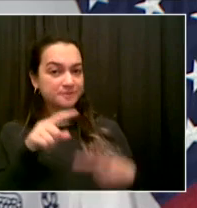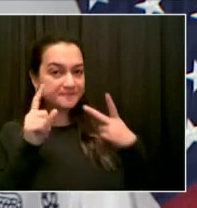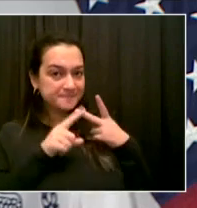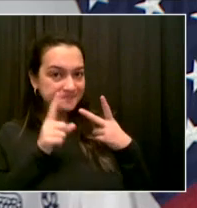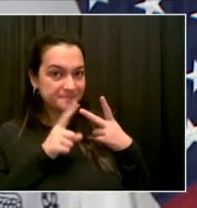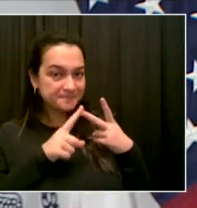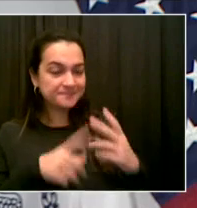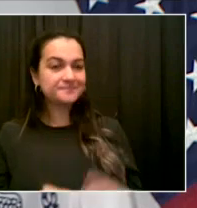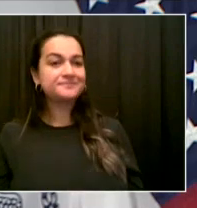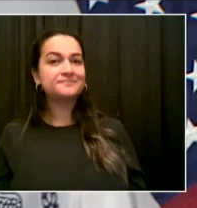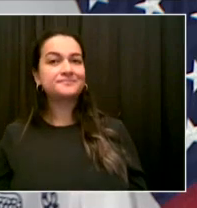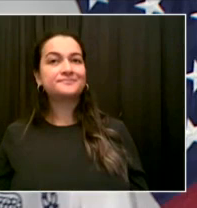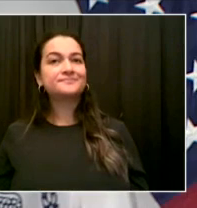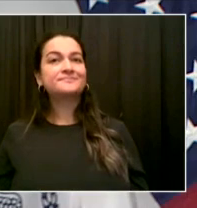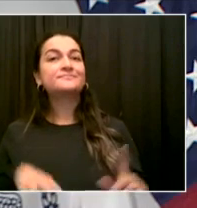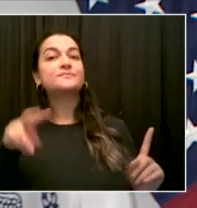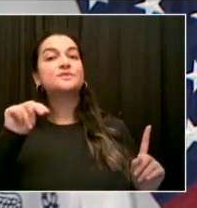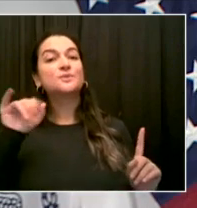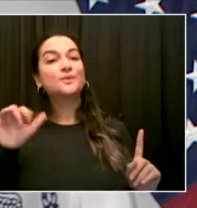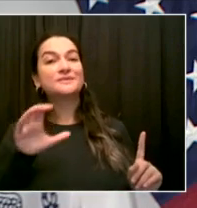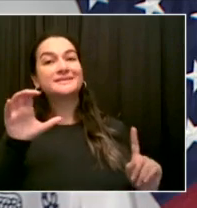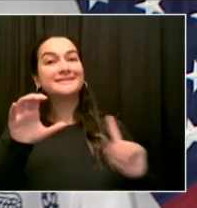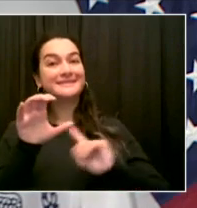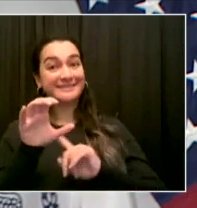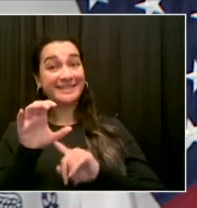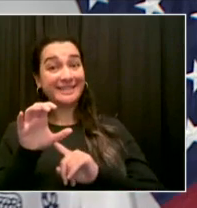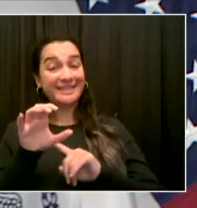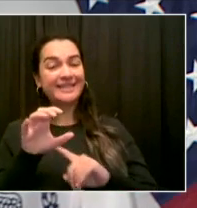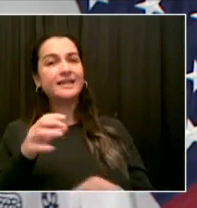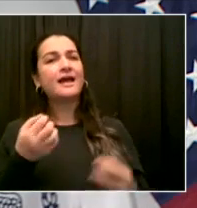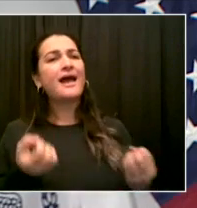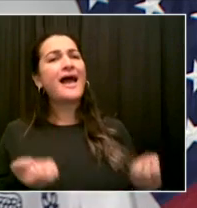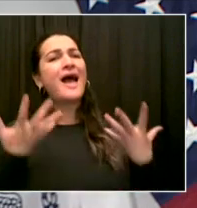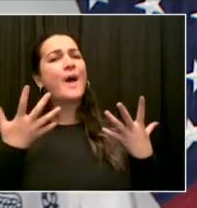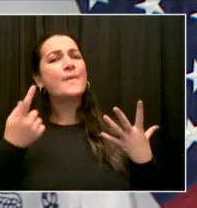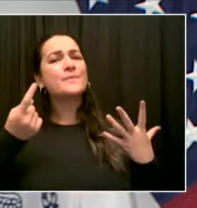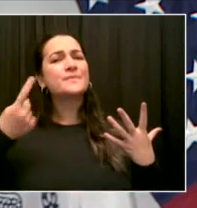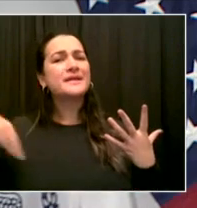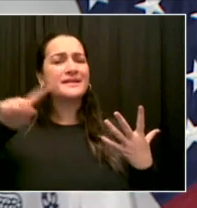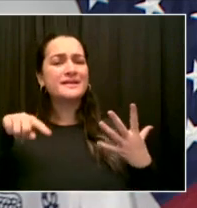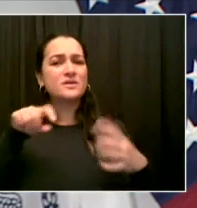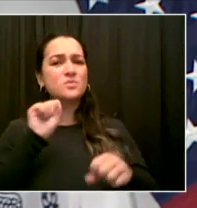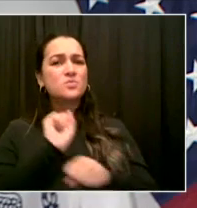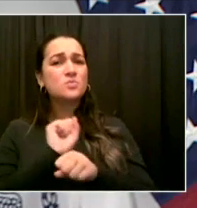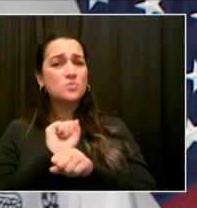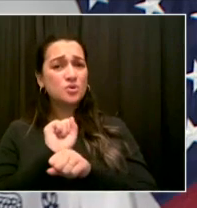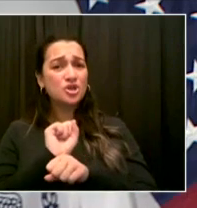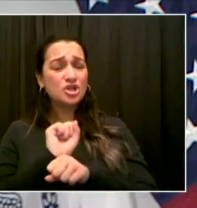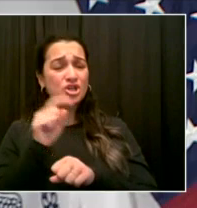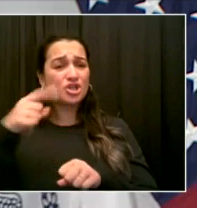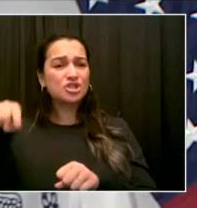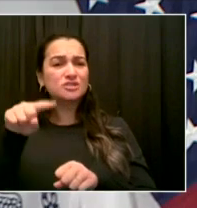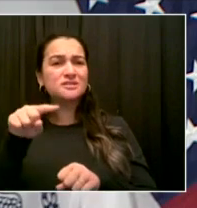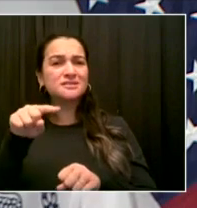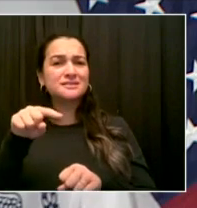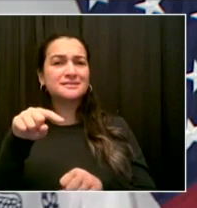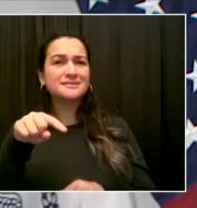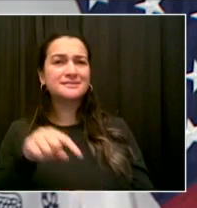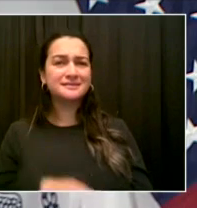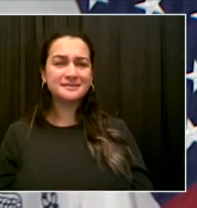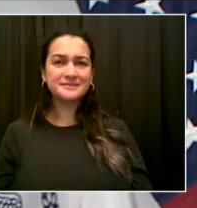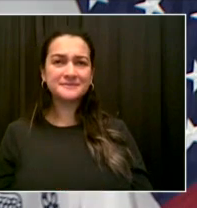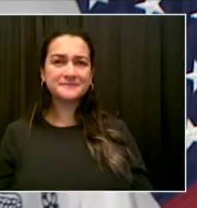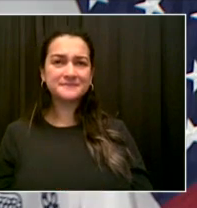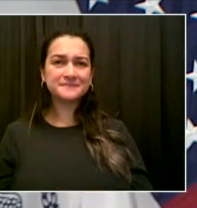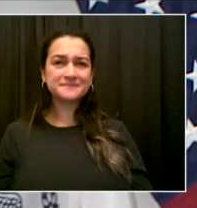like your office to find out if you could, how many workers in city employees, civil servants actually work on premises that belong to